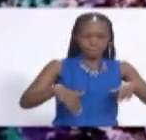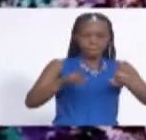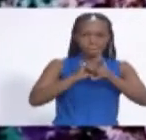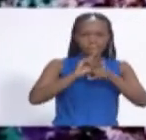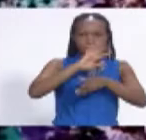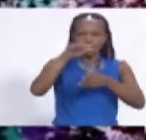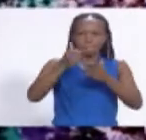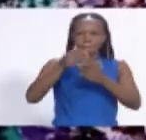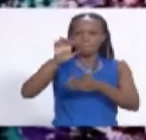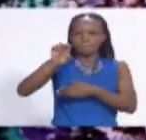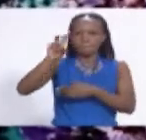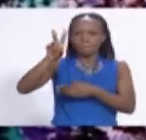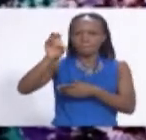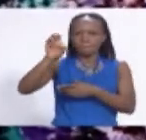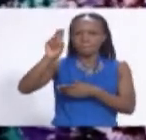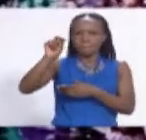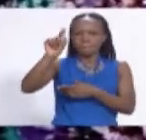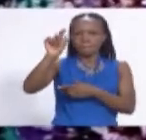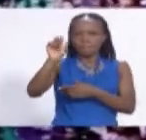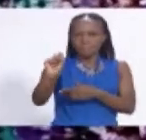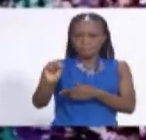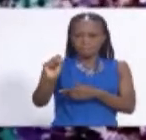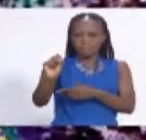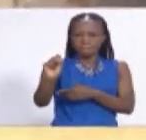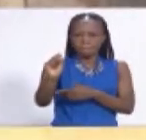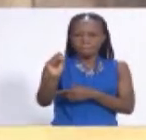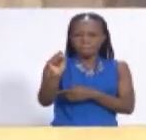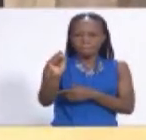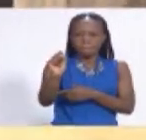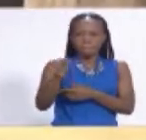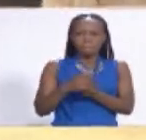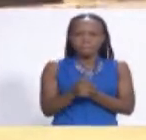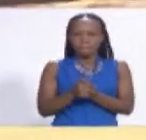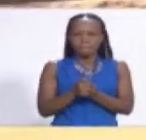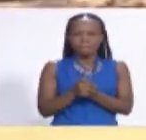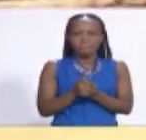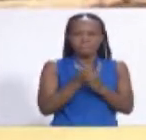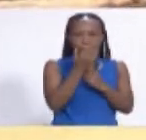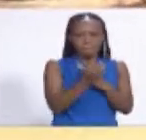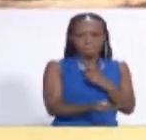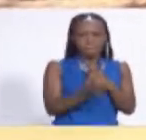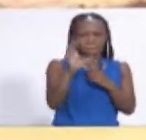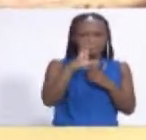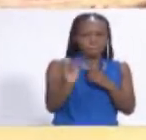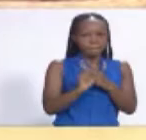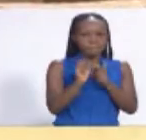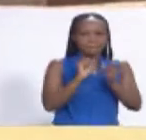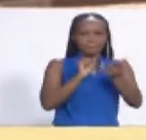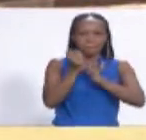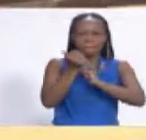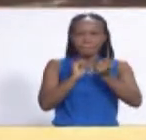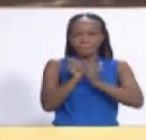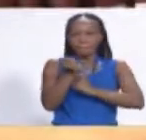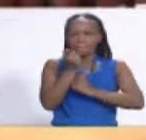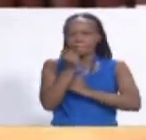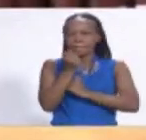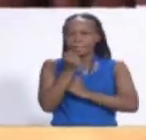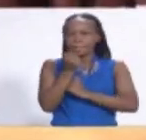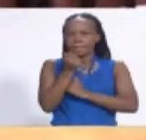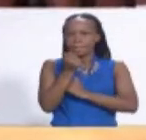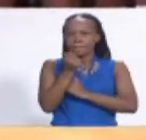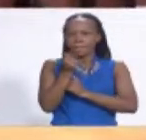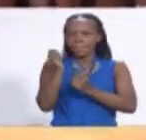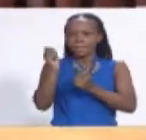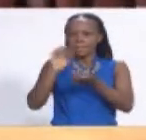all events that are of a huge public nature. In addition, the CS has cautioned against inter-school events,